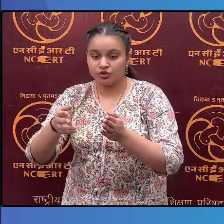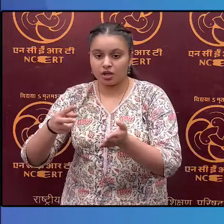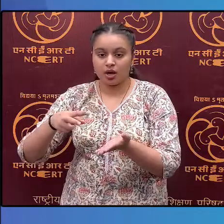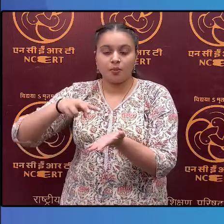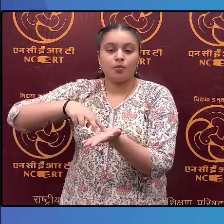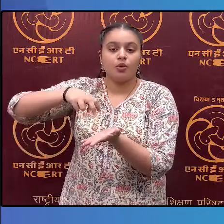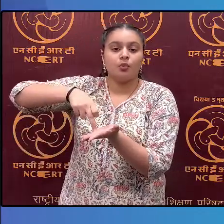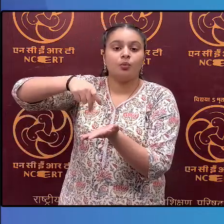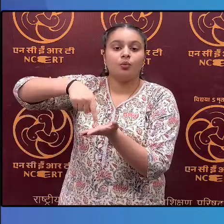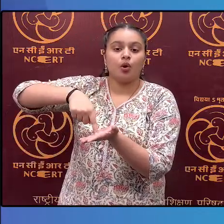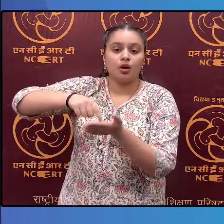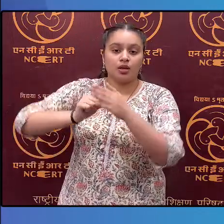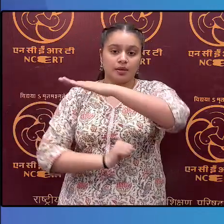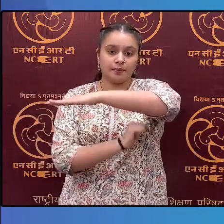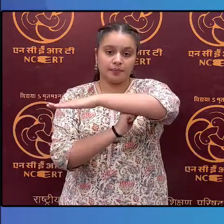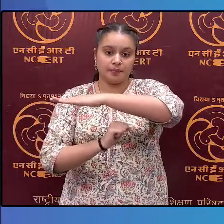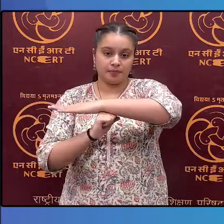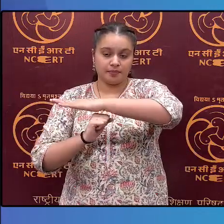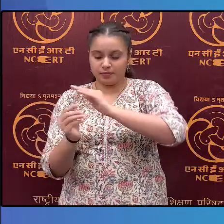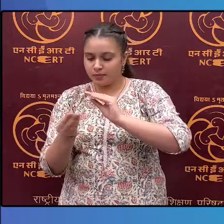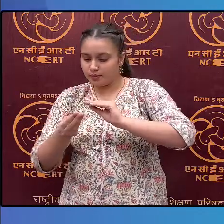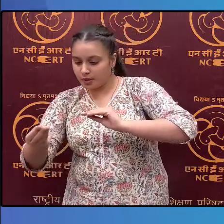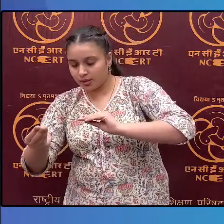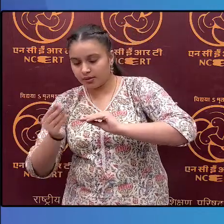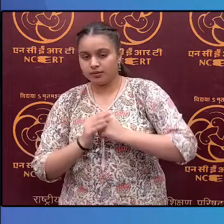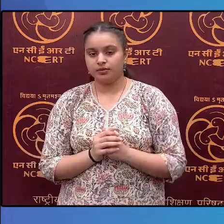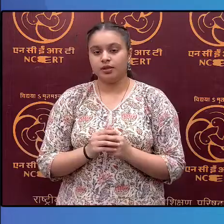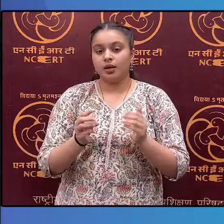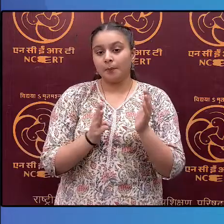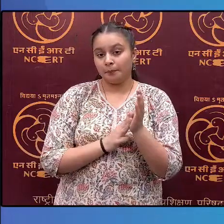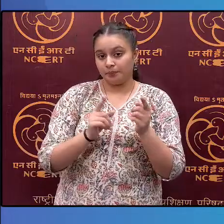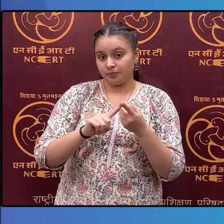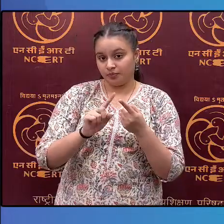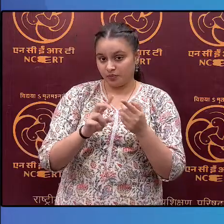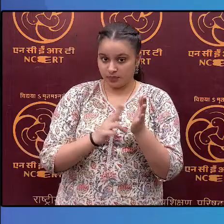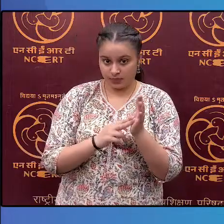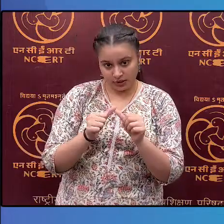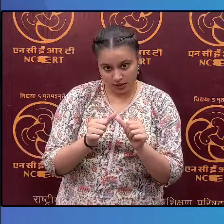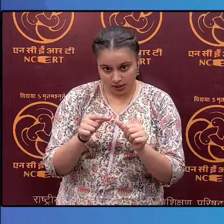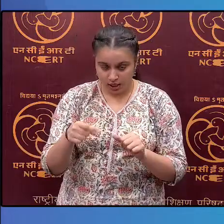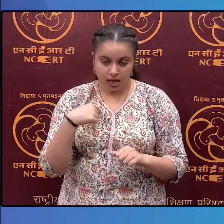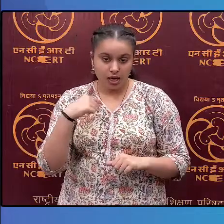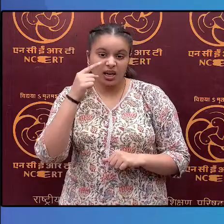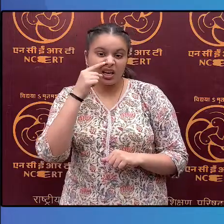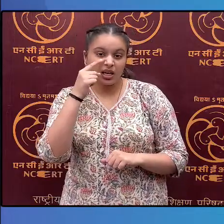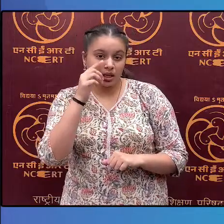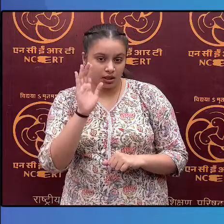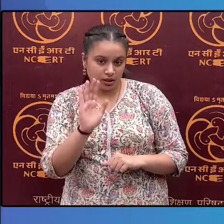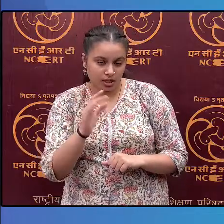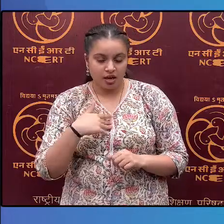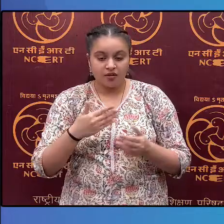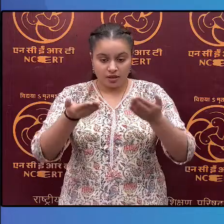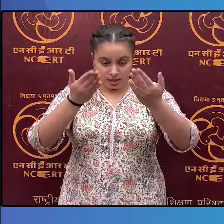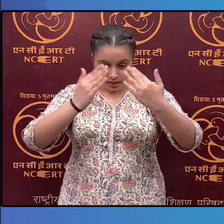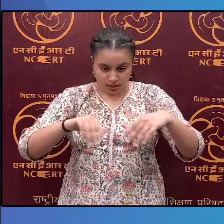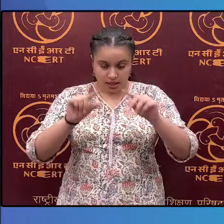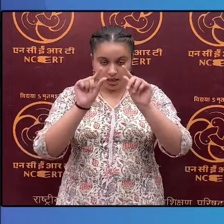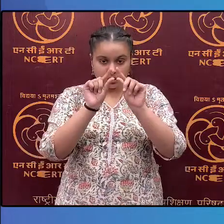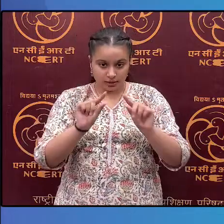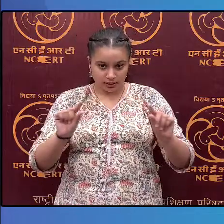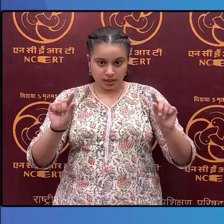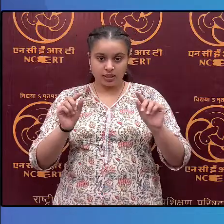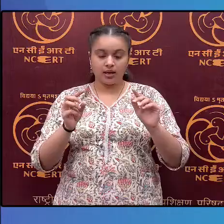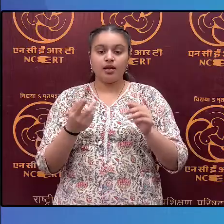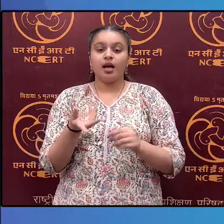bridge. Now, we are talking about Meena. Meena is a girl, ma'am? Yes. Yes. Now, in next sentence, what we see, instead